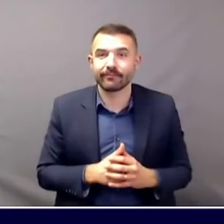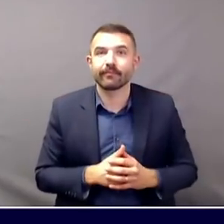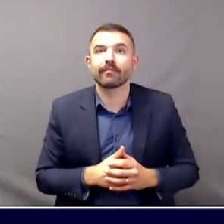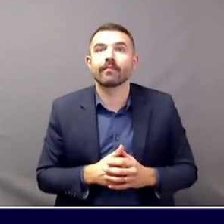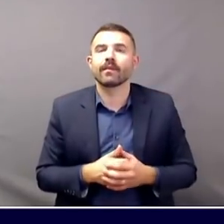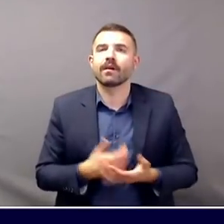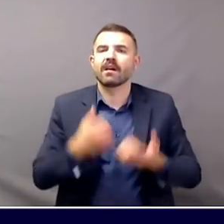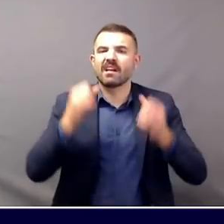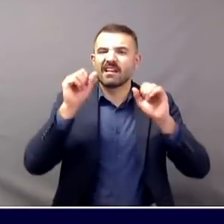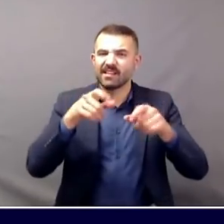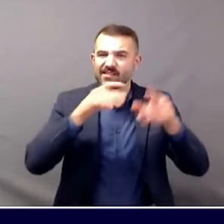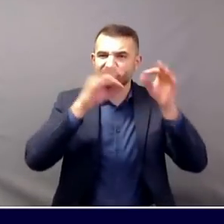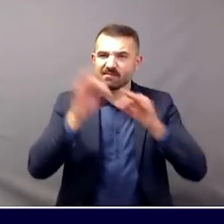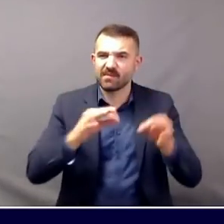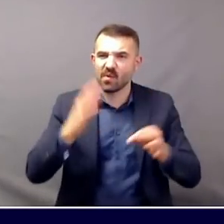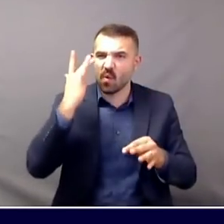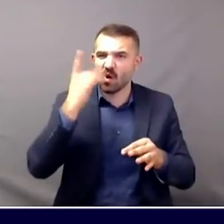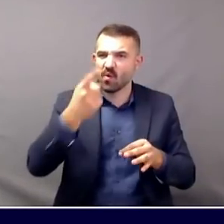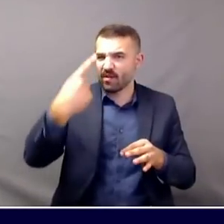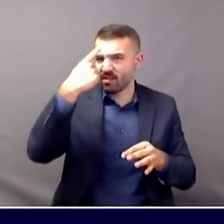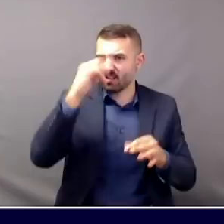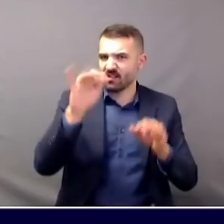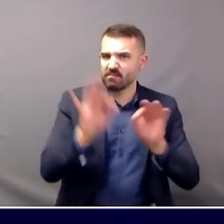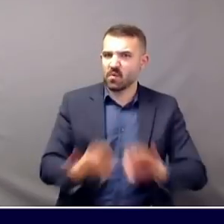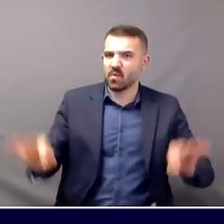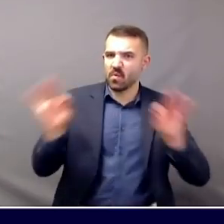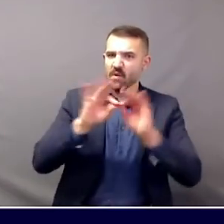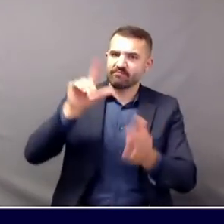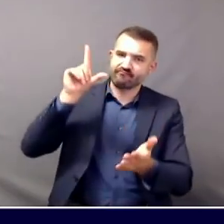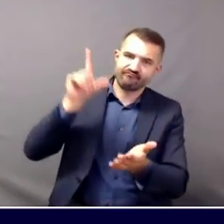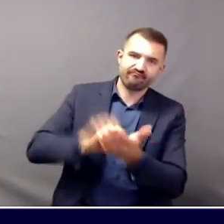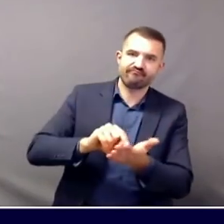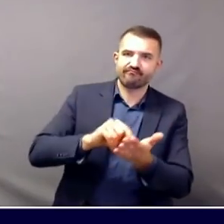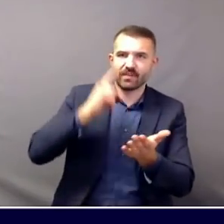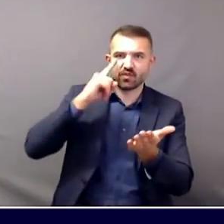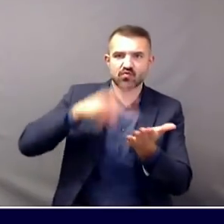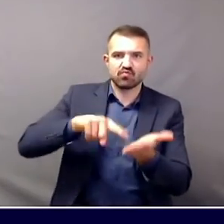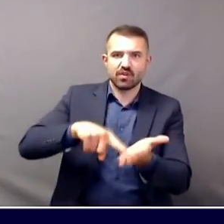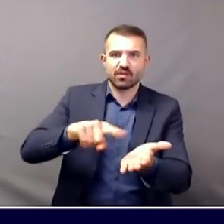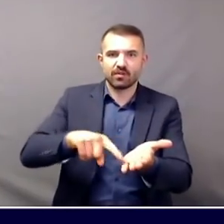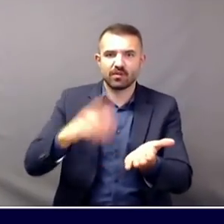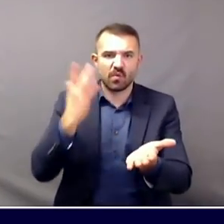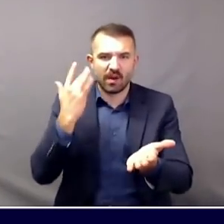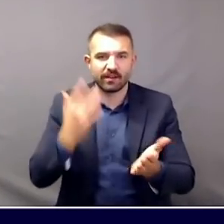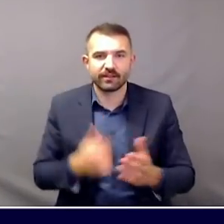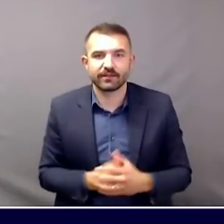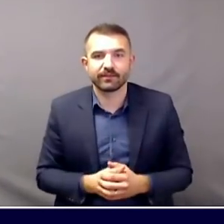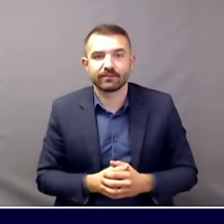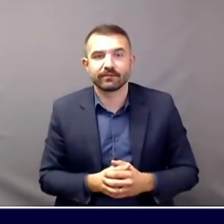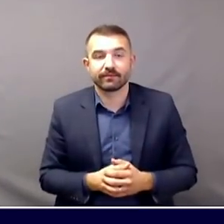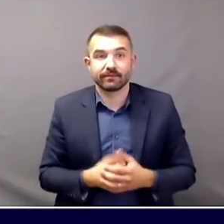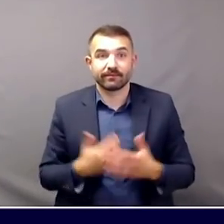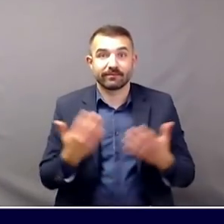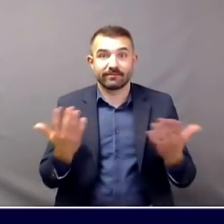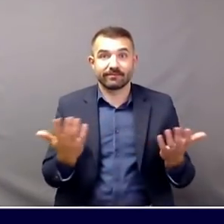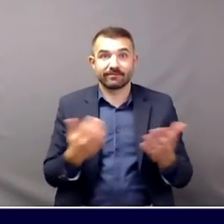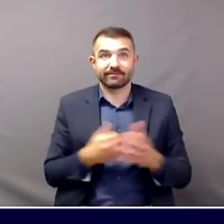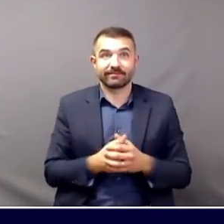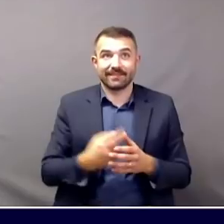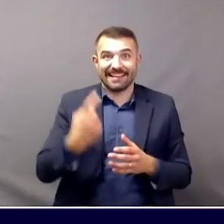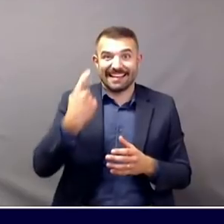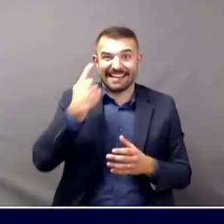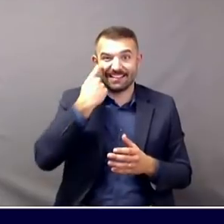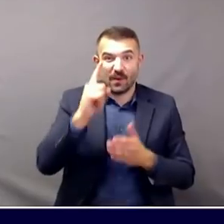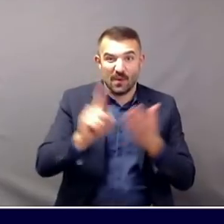research? Yeah, wow. You didn't miss a beat, Charlie. That just went live about an hour and a half ago. We just got notified